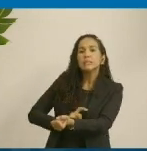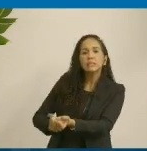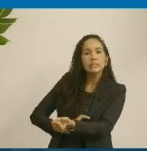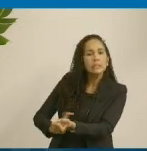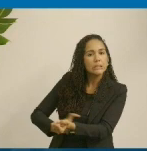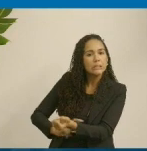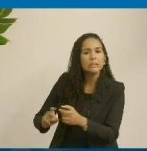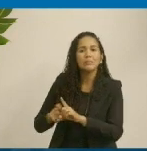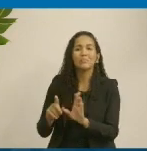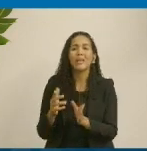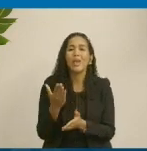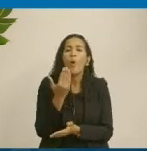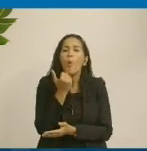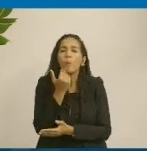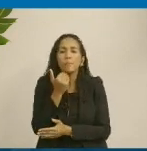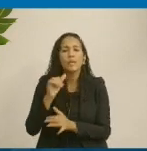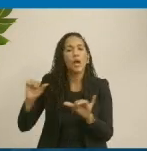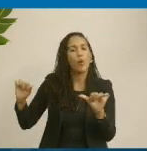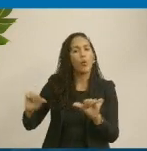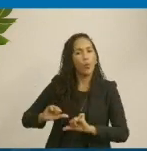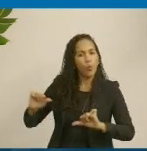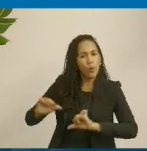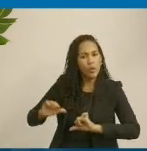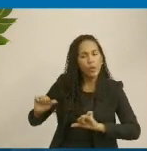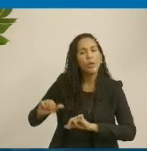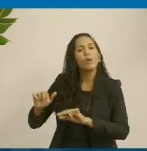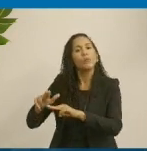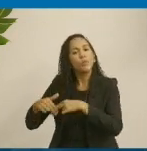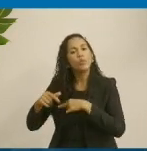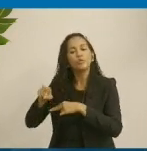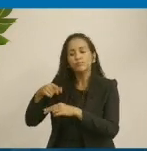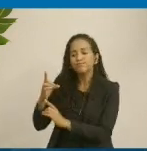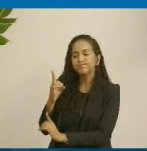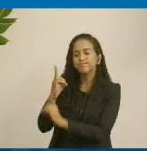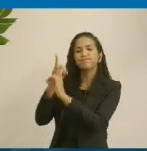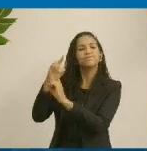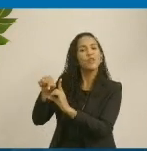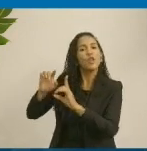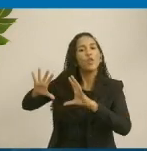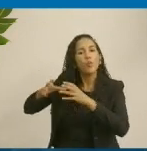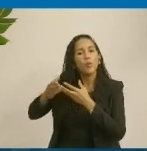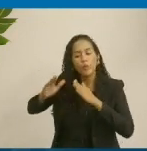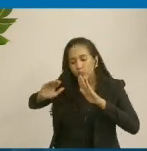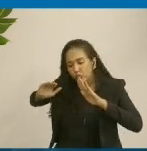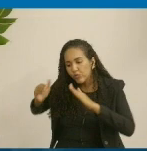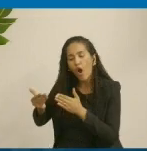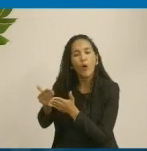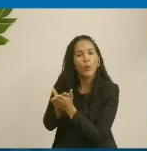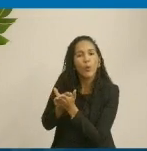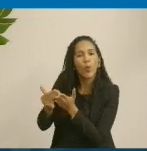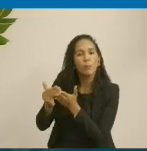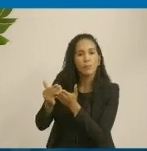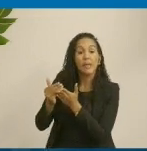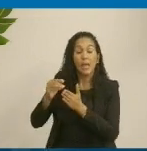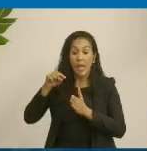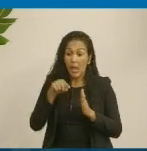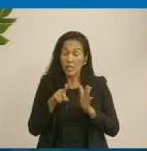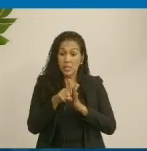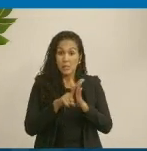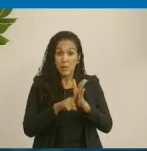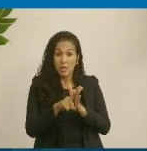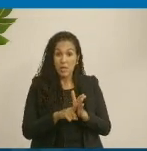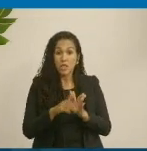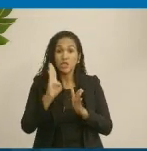were identified as the initial target audience. And I have to say, this is research that has gone on over a period of 10